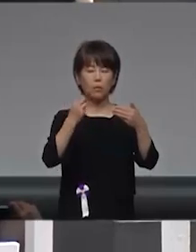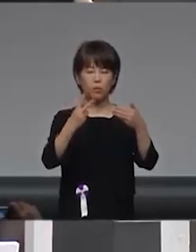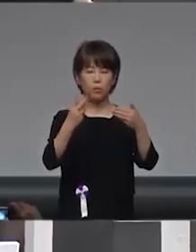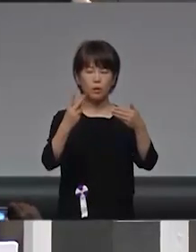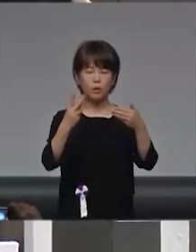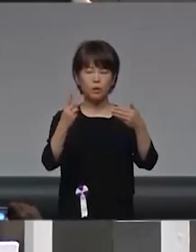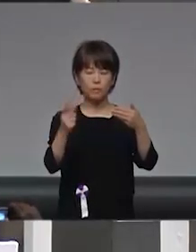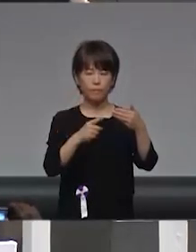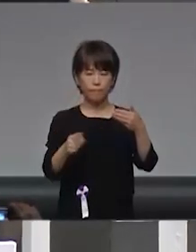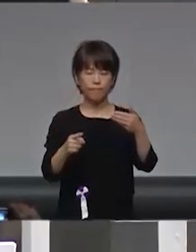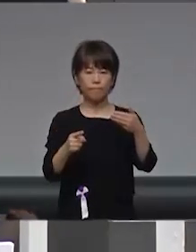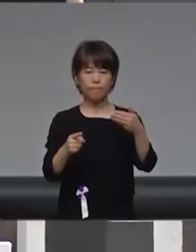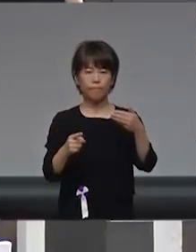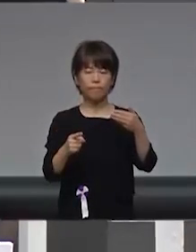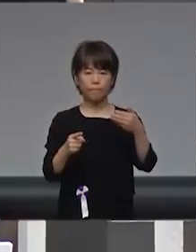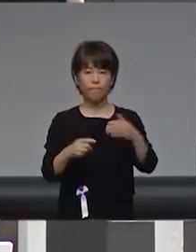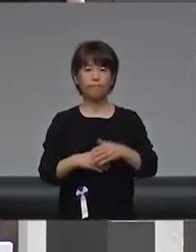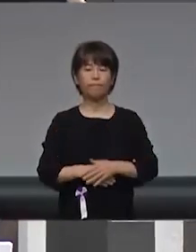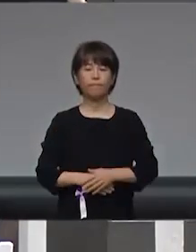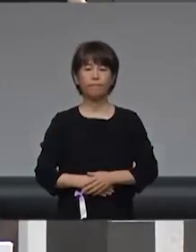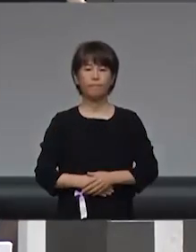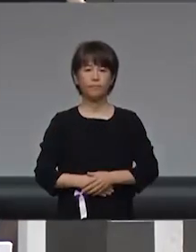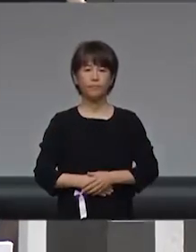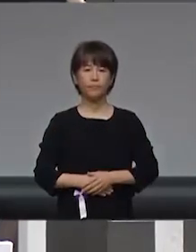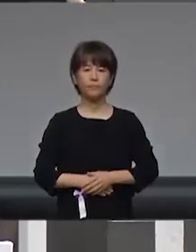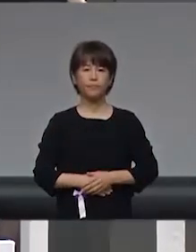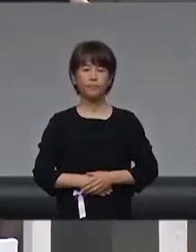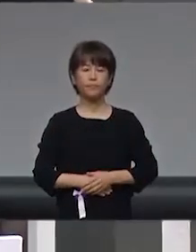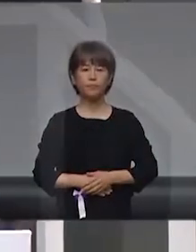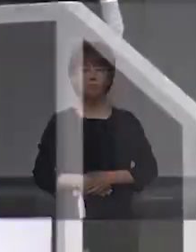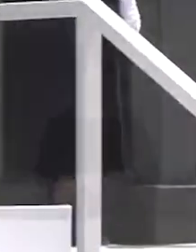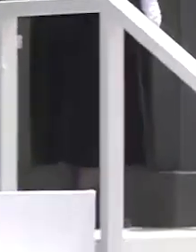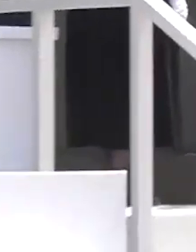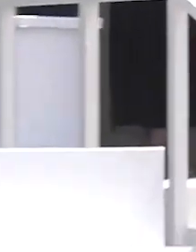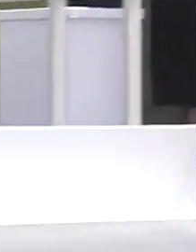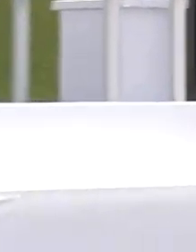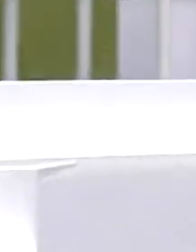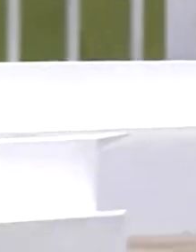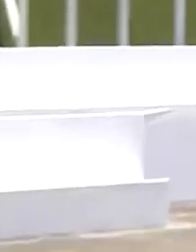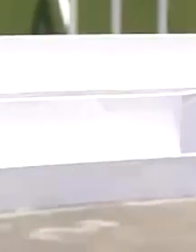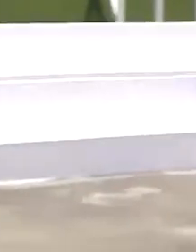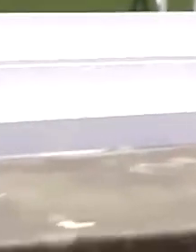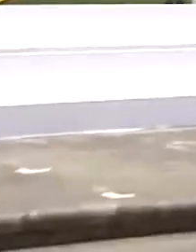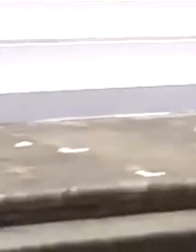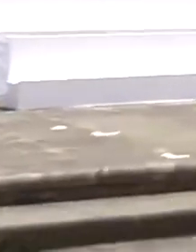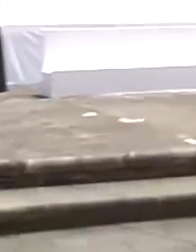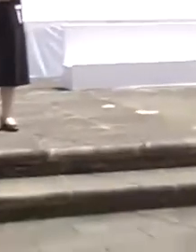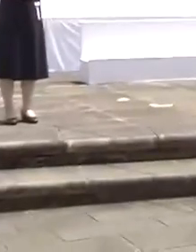198,785.